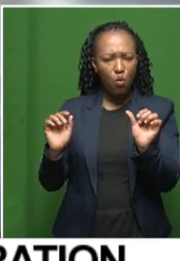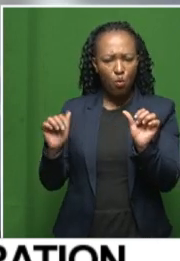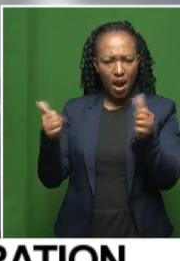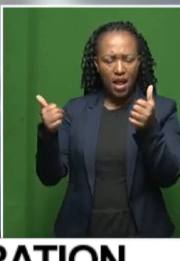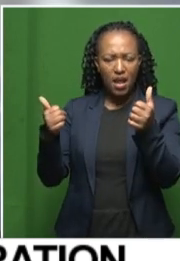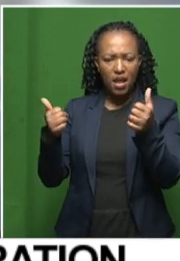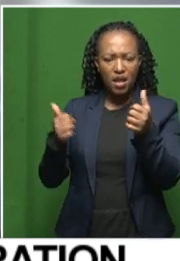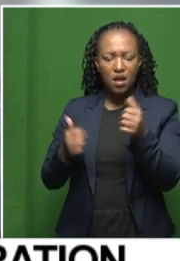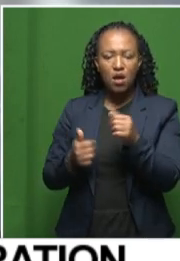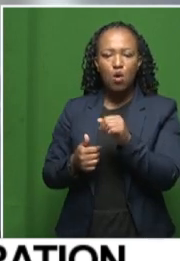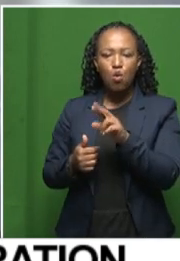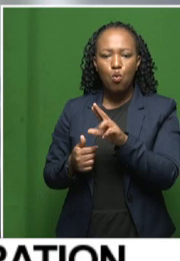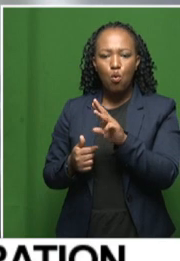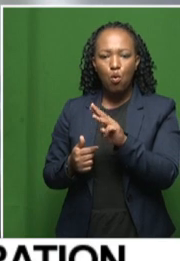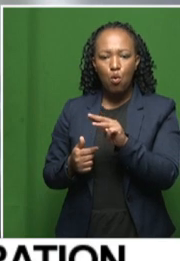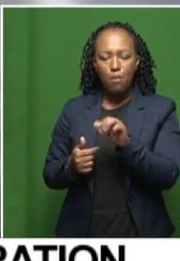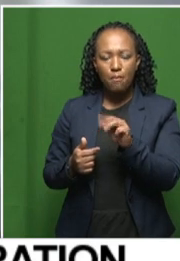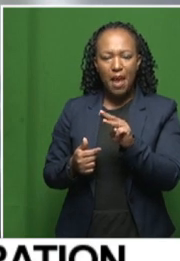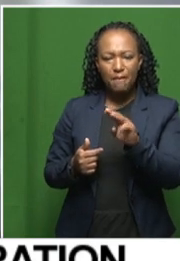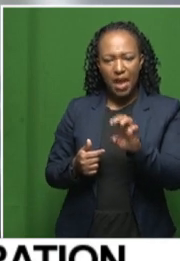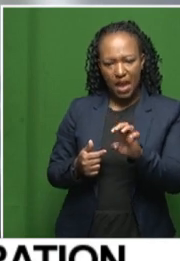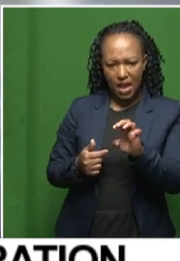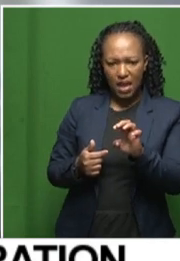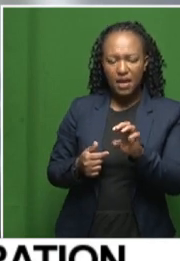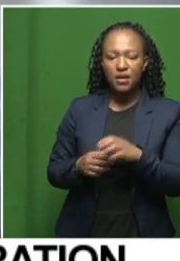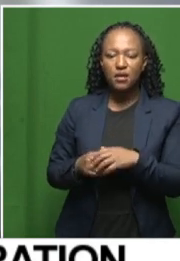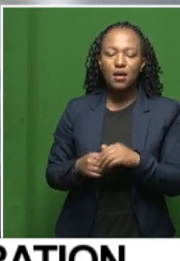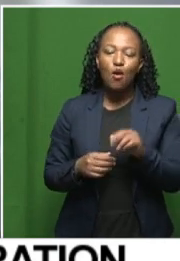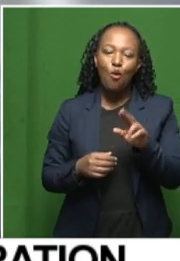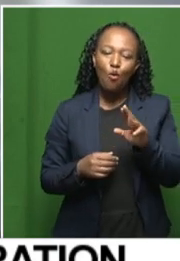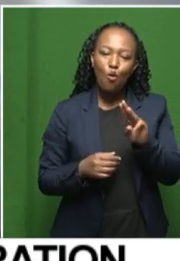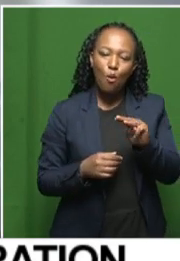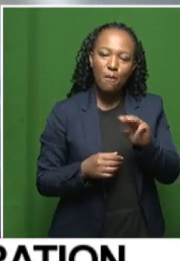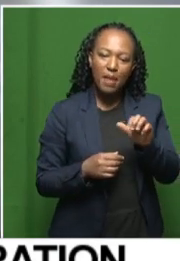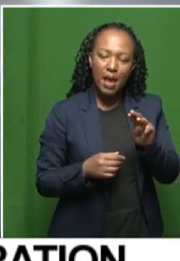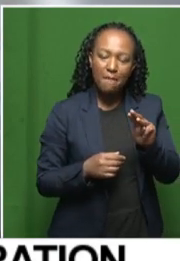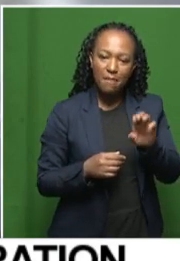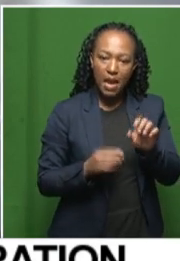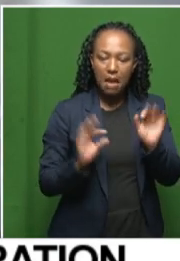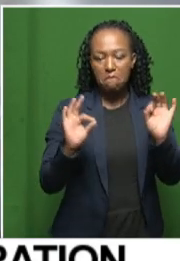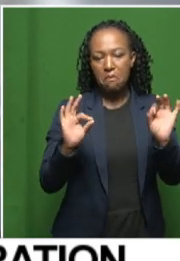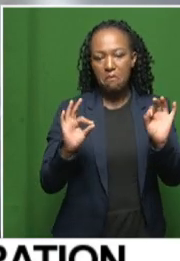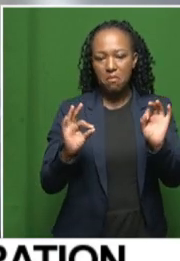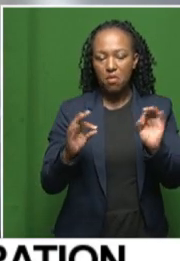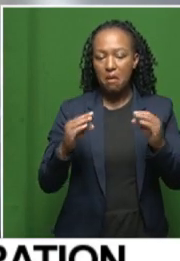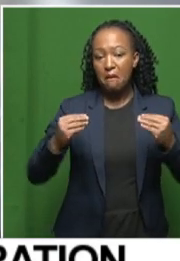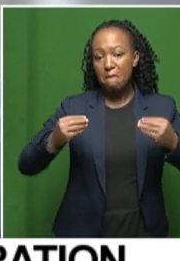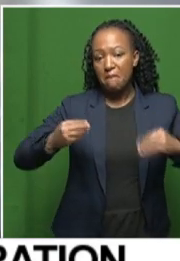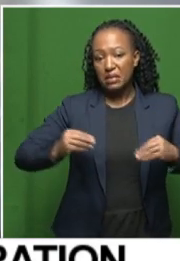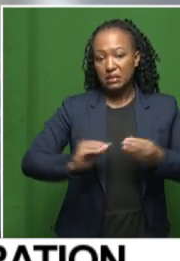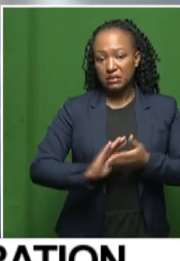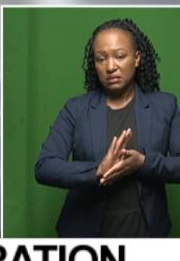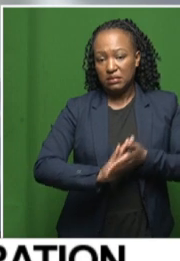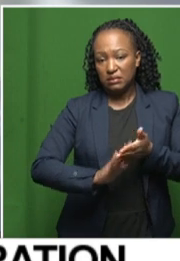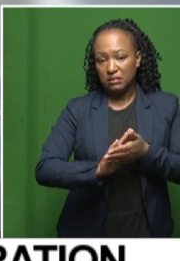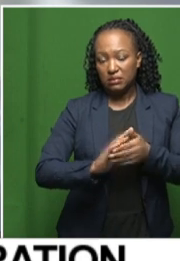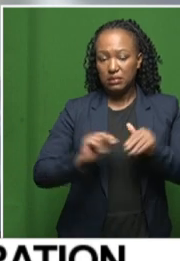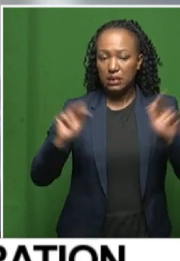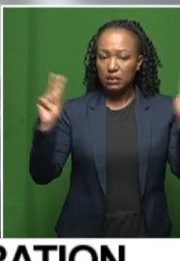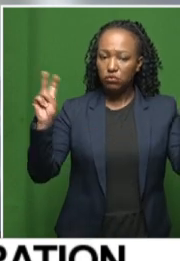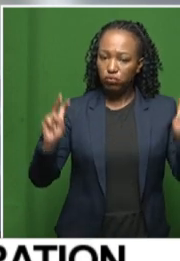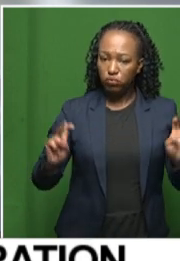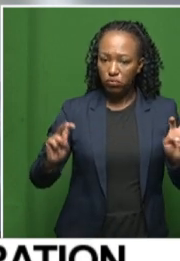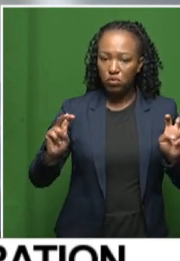is called Umeme. Okay, perfect. So Umeme. So business as usual approach to electrification by the expansion